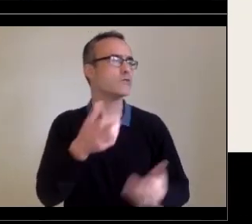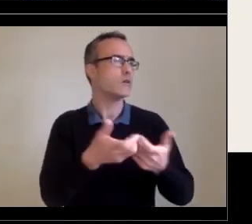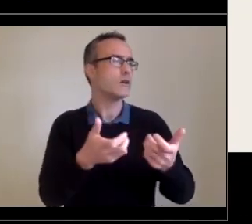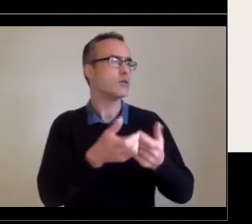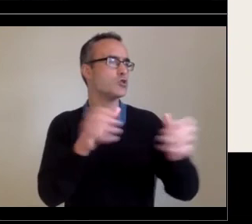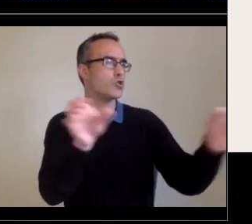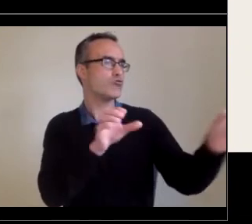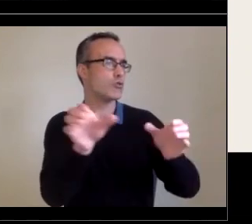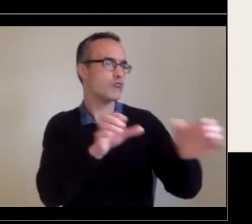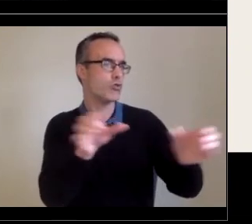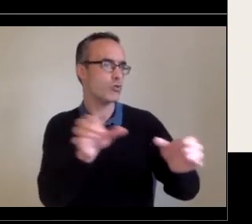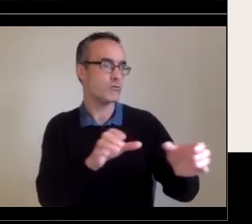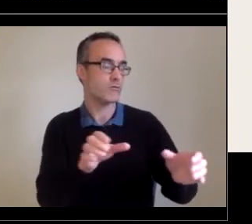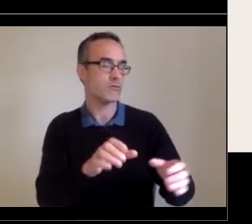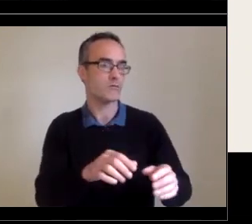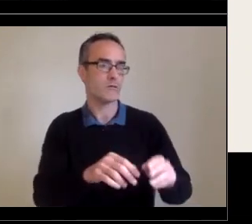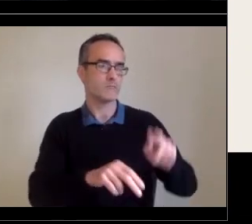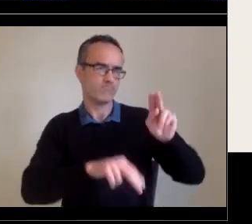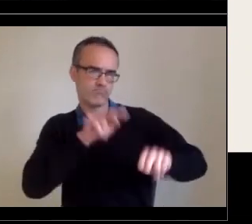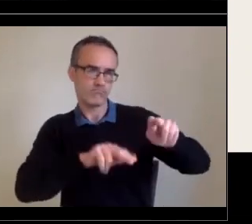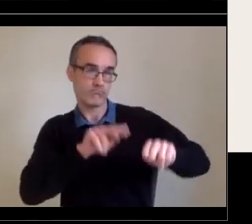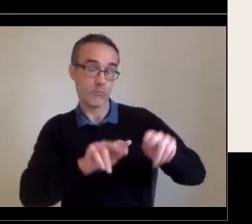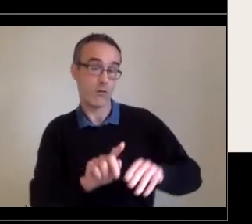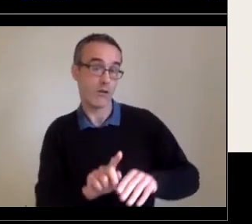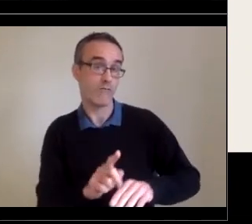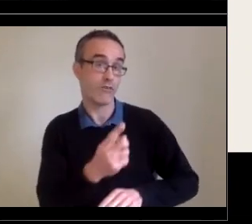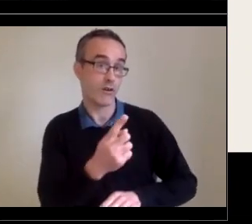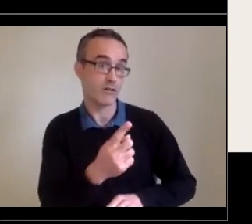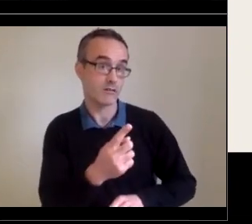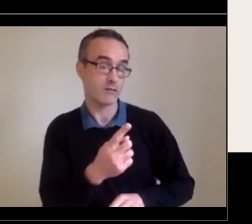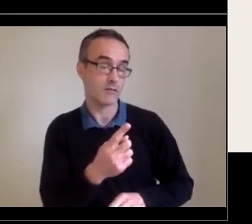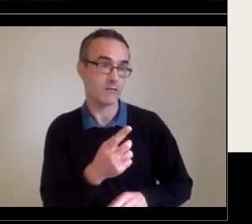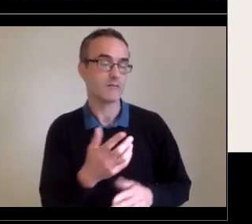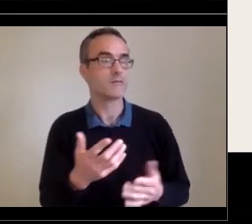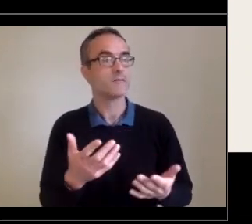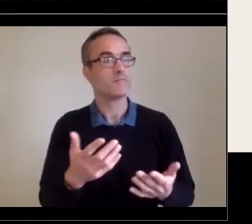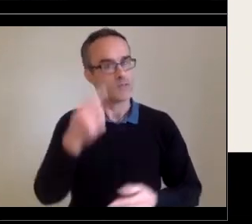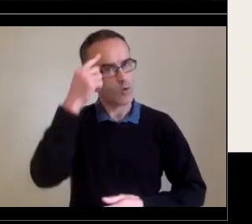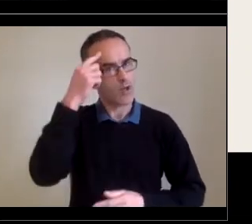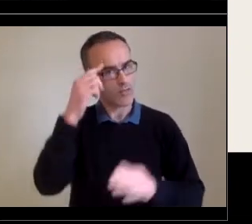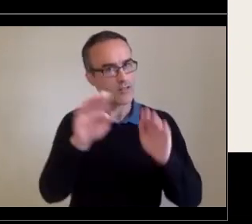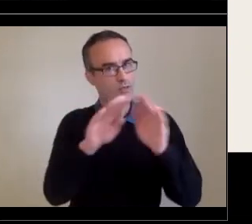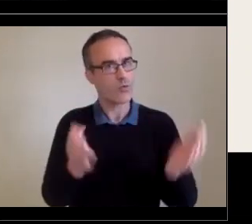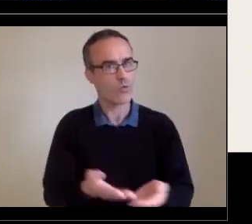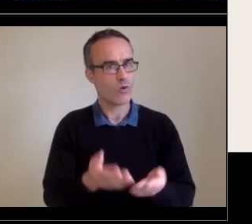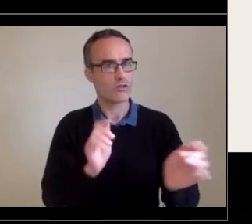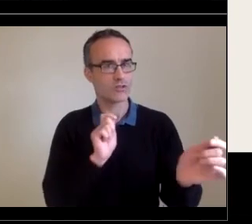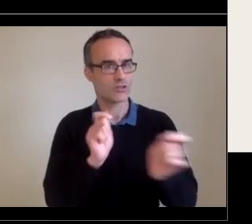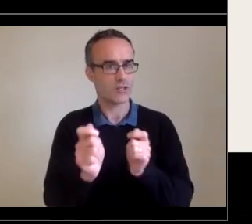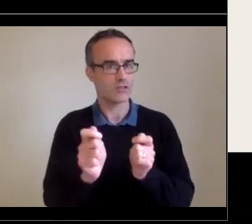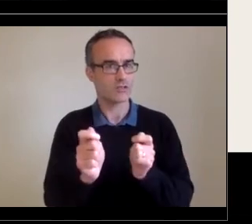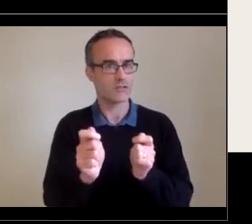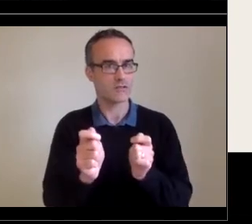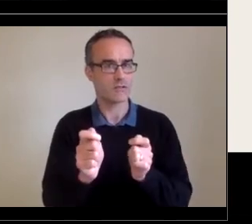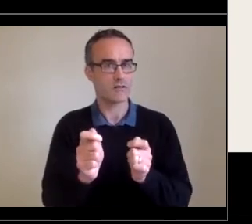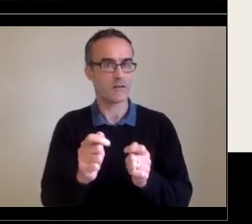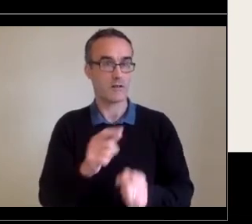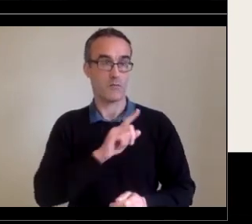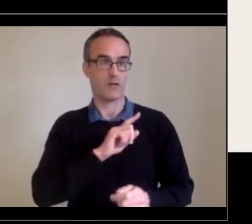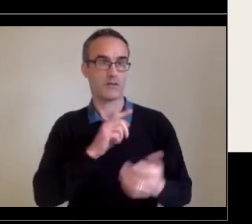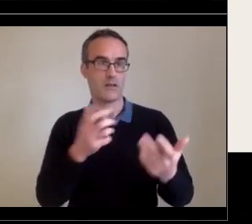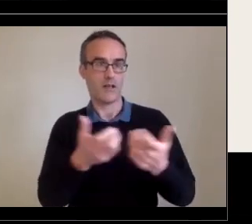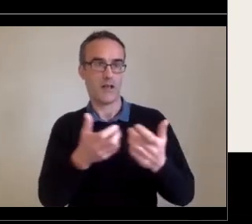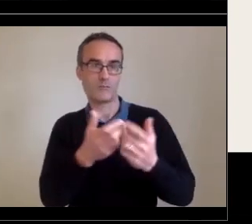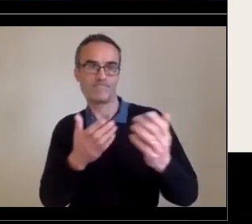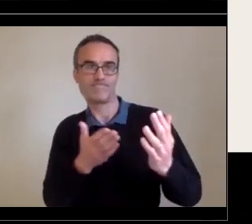look modern? And I think the world really is changing, and so if you don't, I think the way to get to your senior management